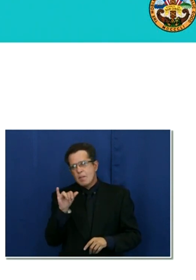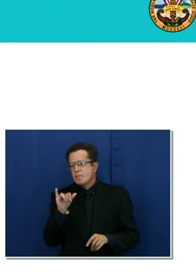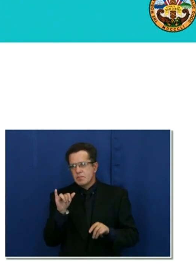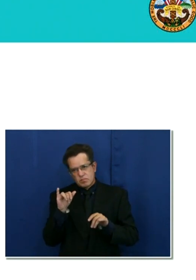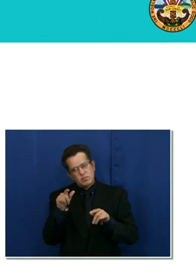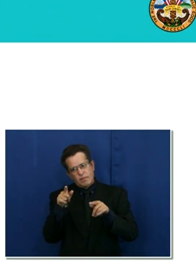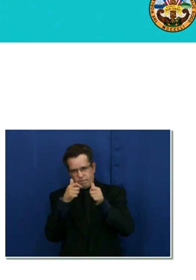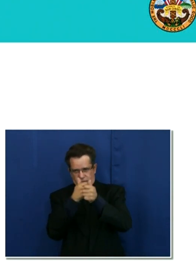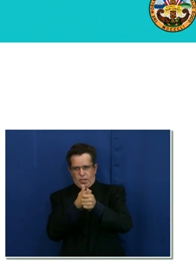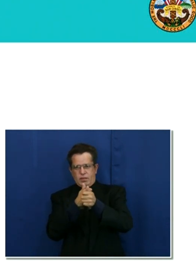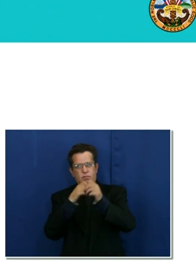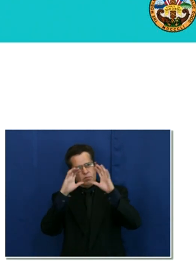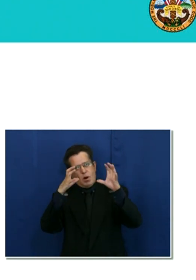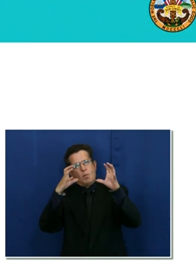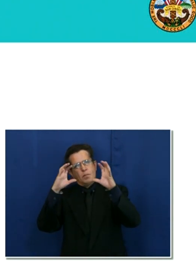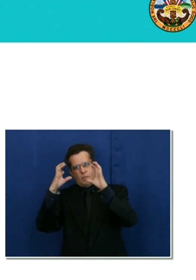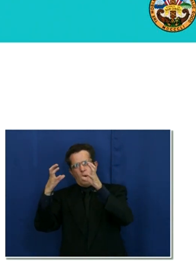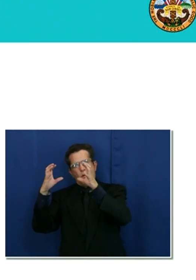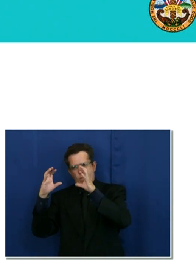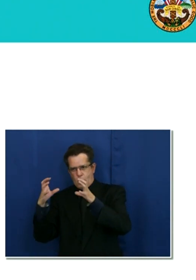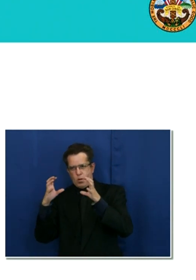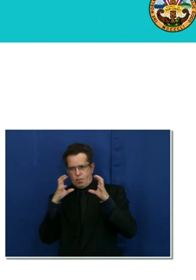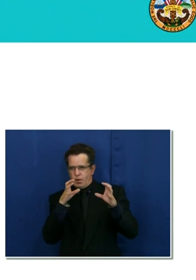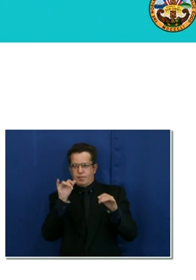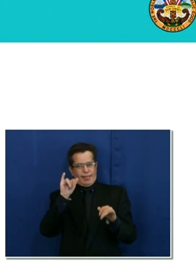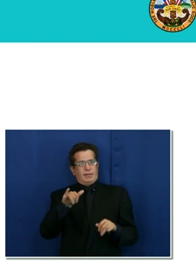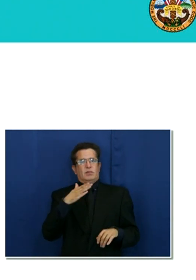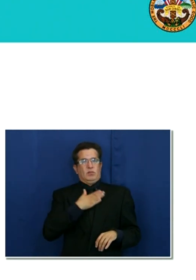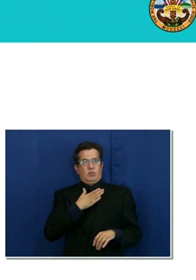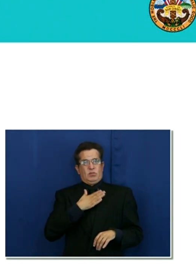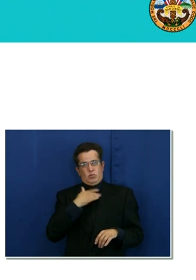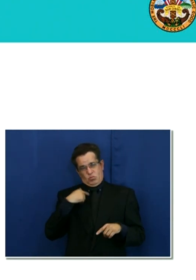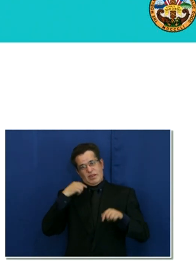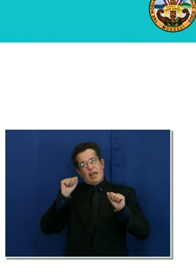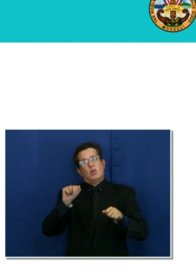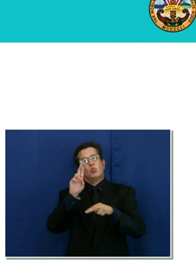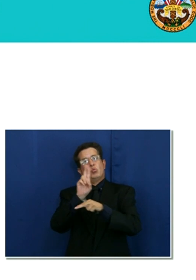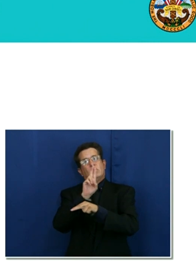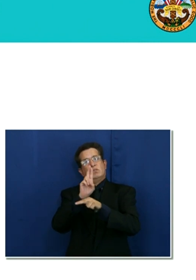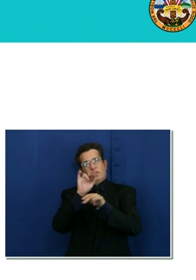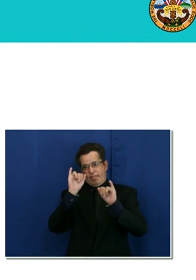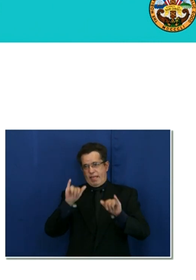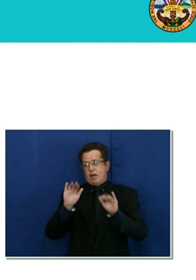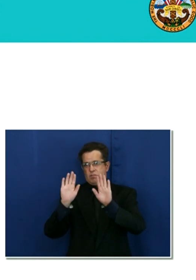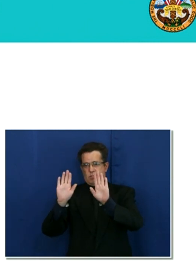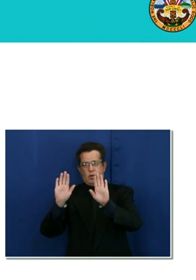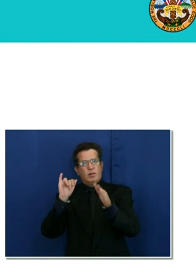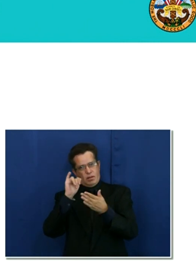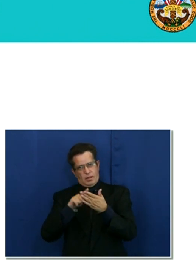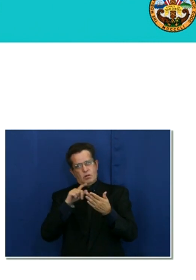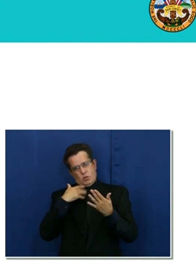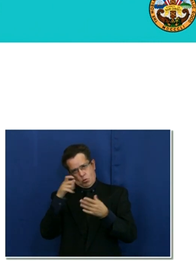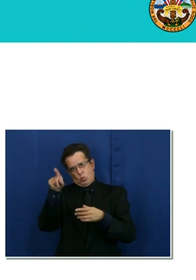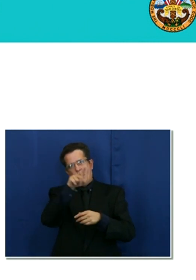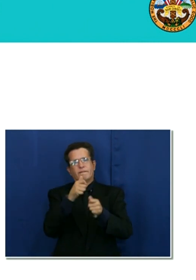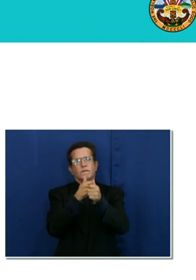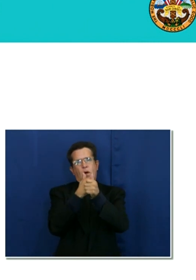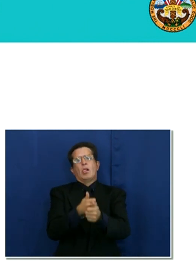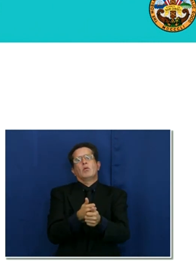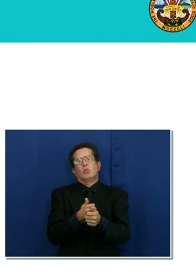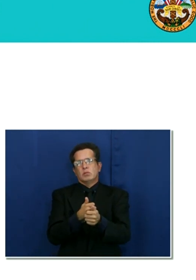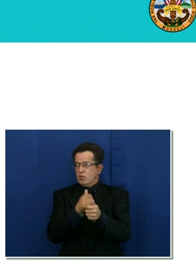again. And this is what we have at this point in time. So this is what every county